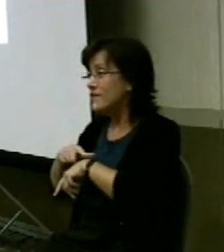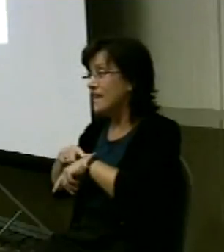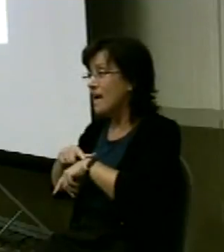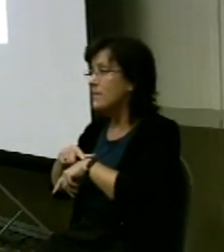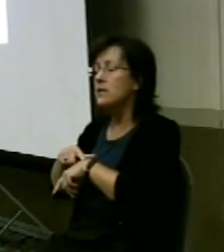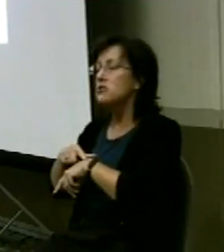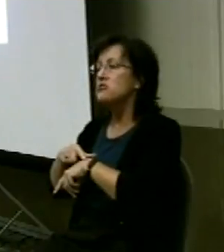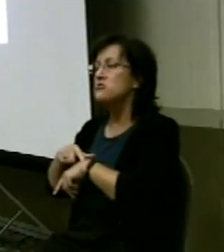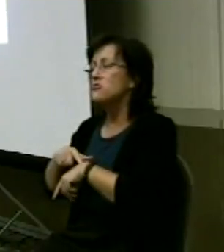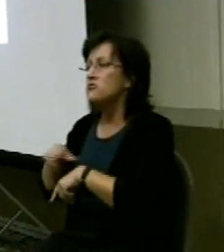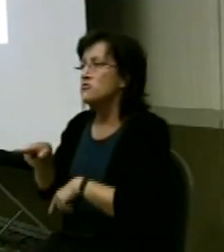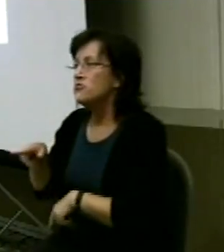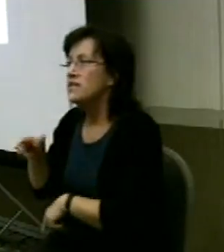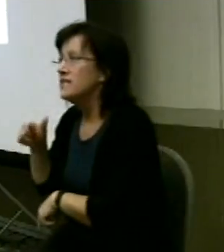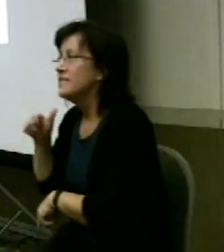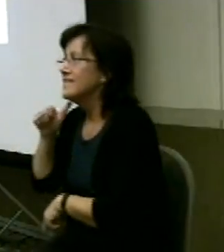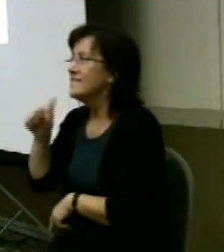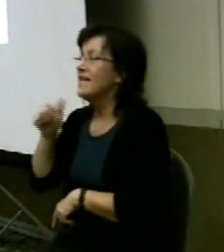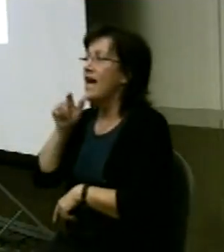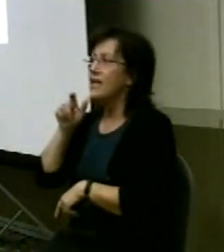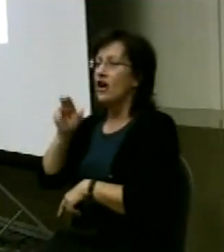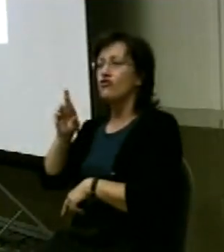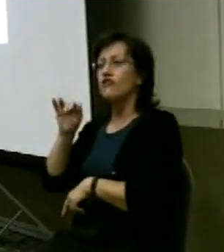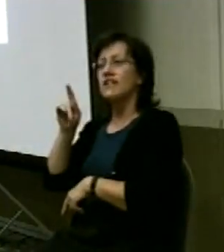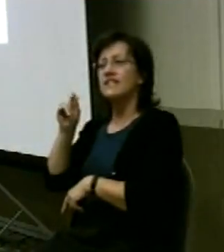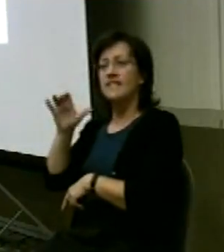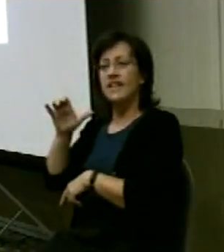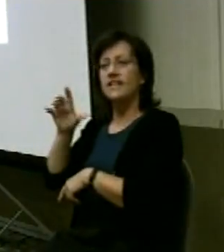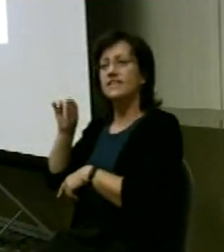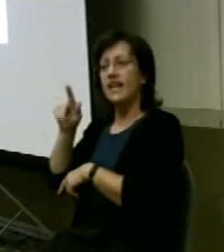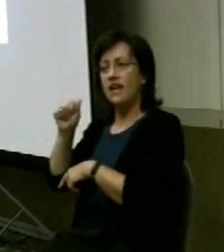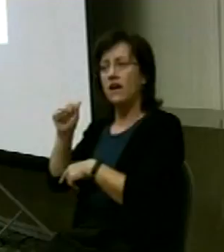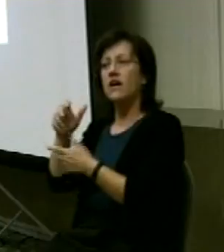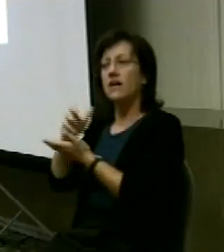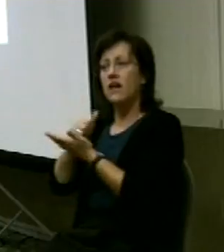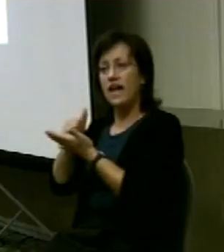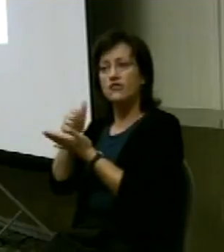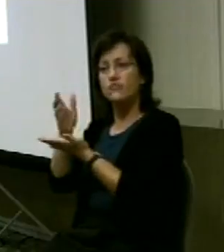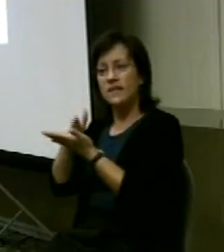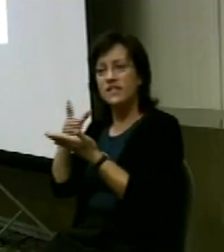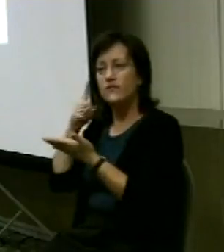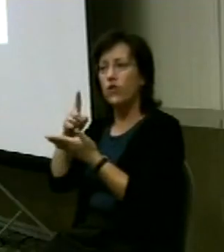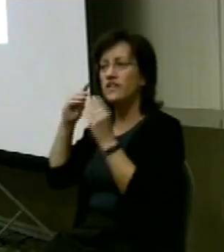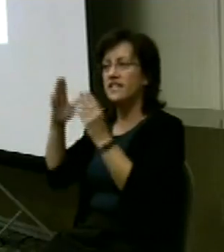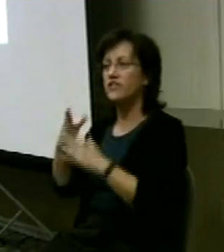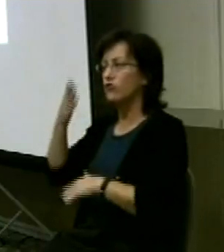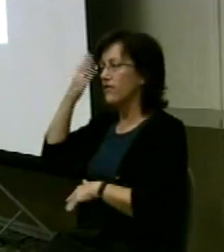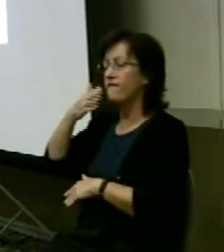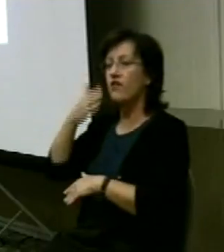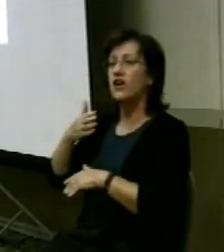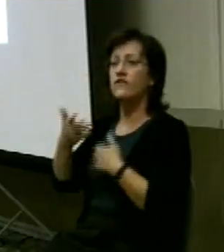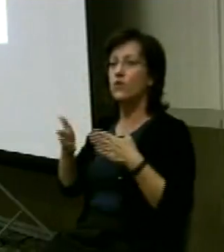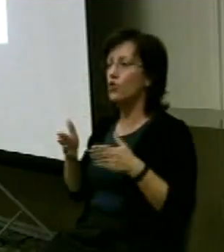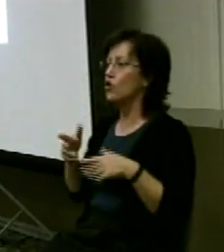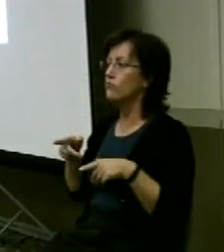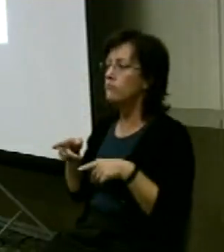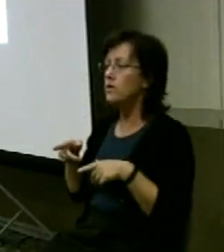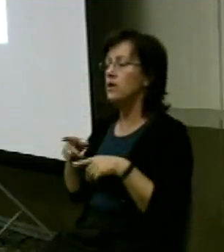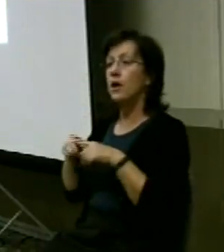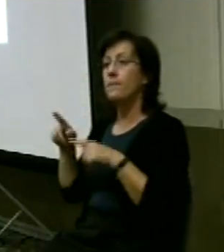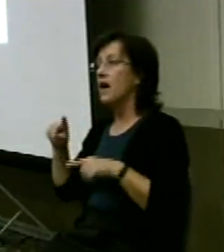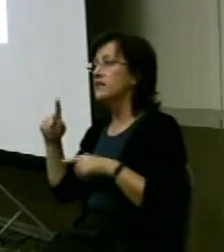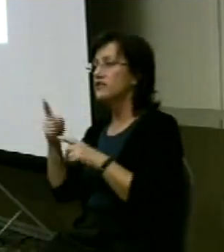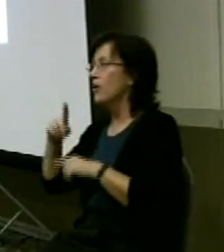not a realistic data collection piece for the classroom teacher in the front of the room, but it is something that an outside observer or a